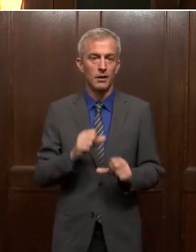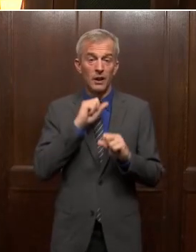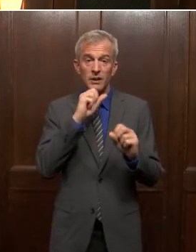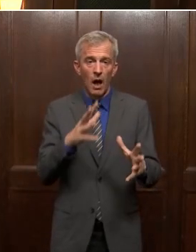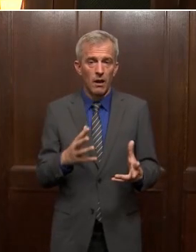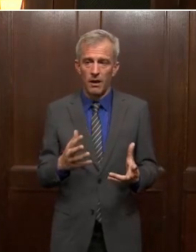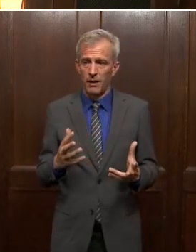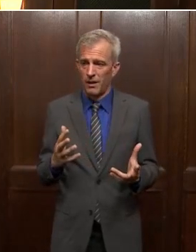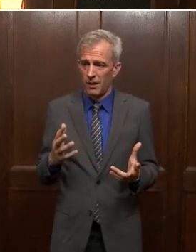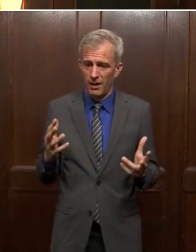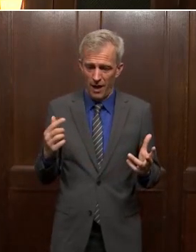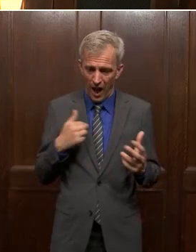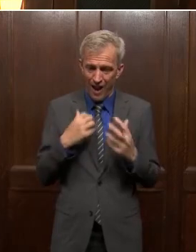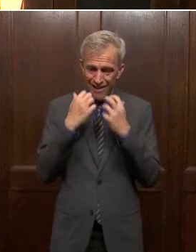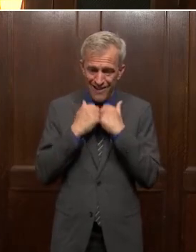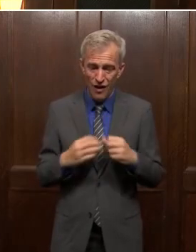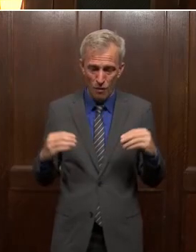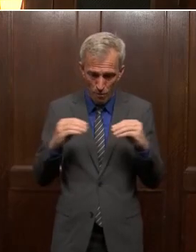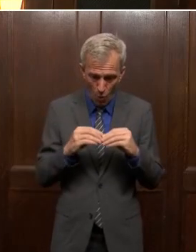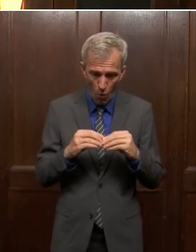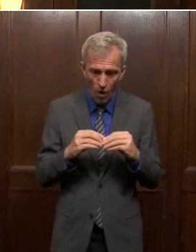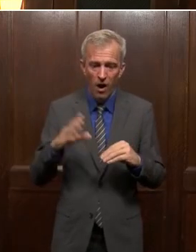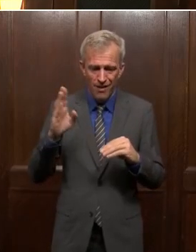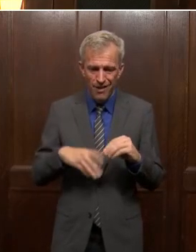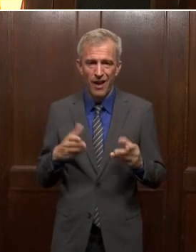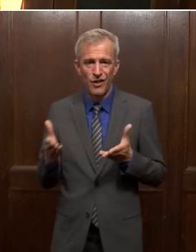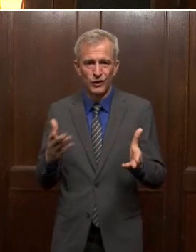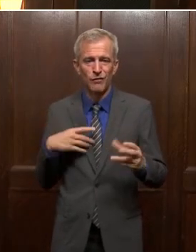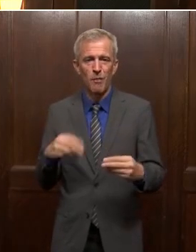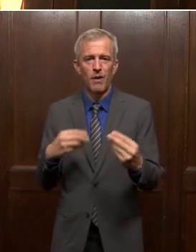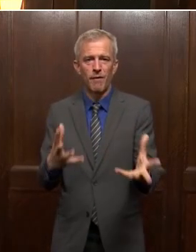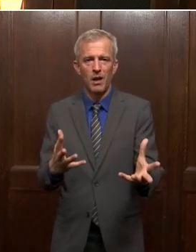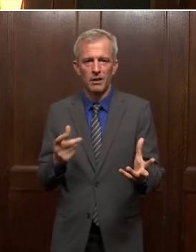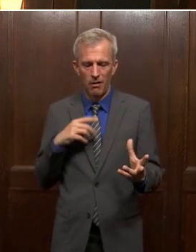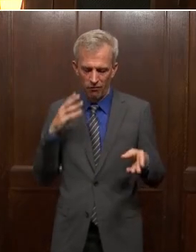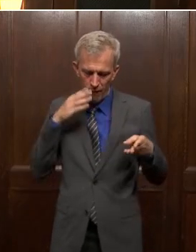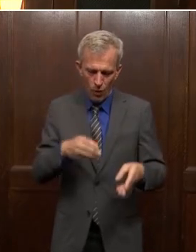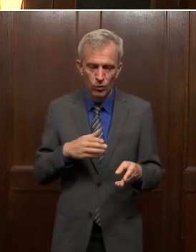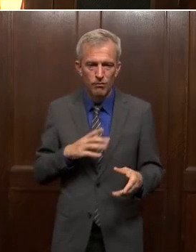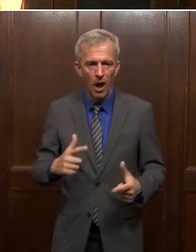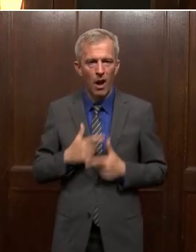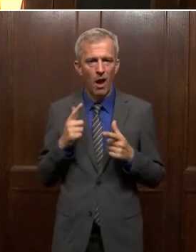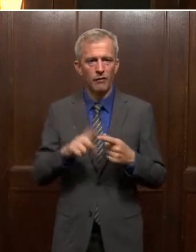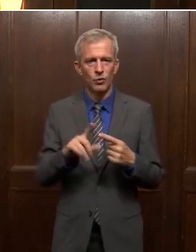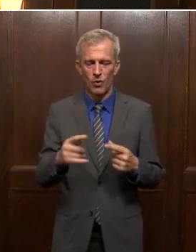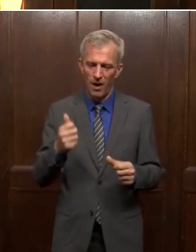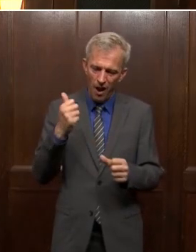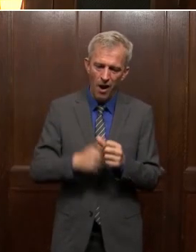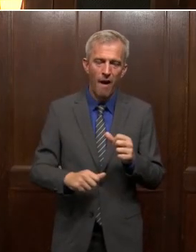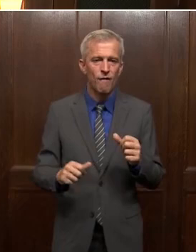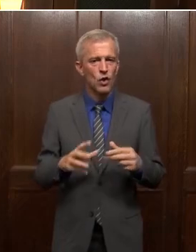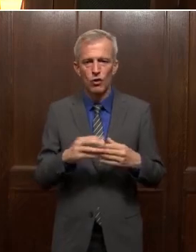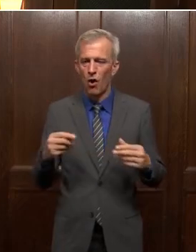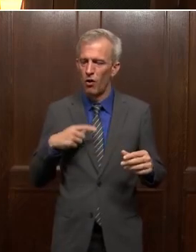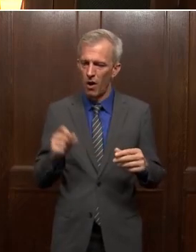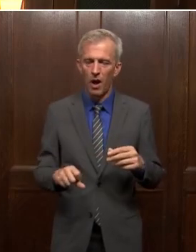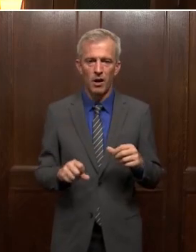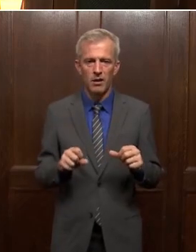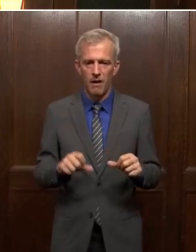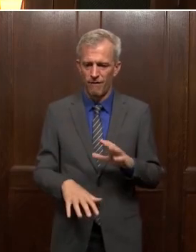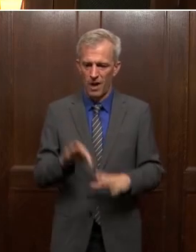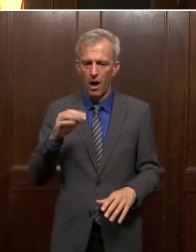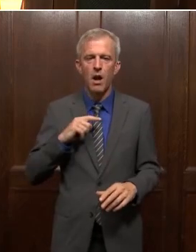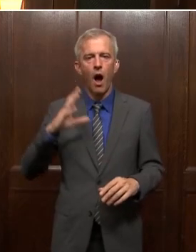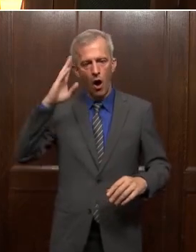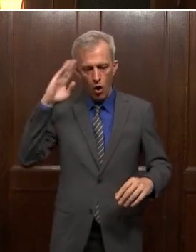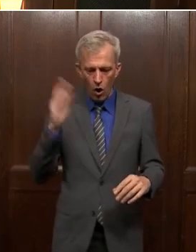more about than the services that we provide. I've dedicated my life to that. And every single dollar I could ever find, I know what the impact